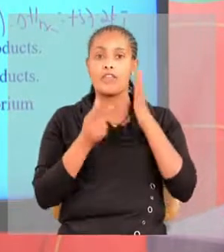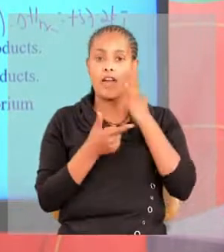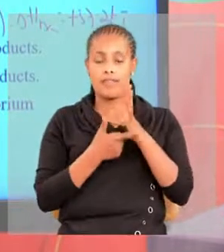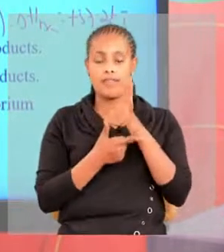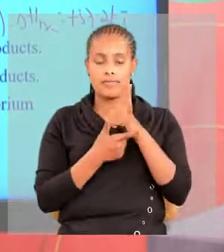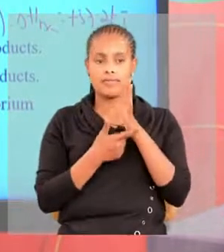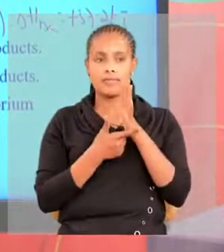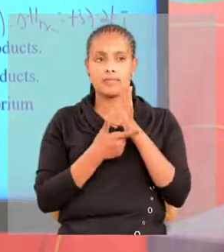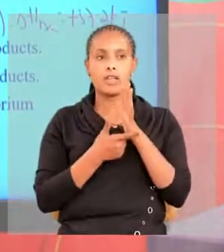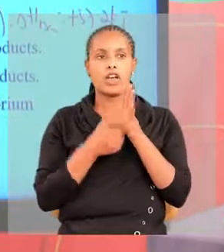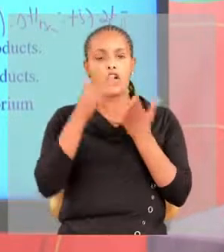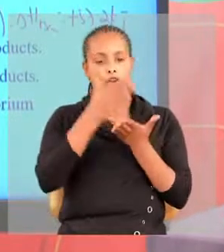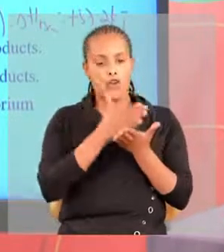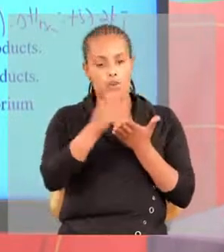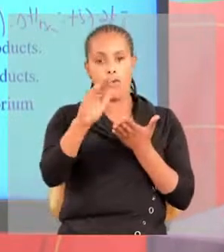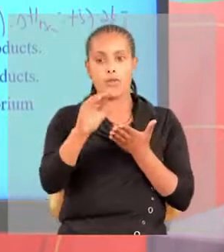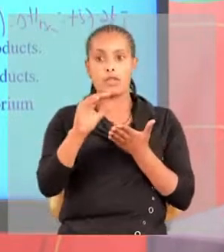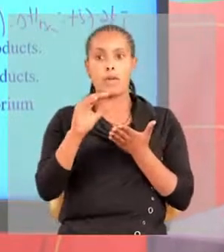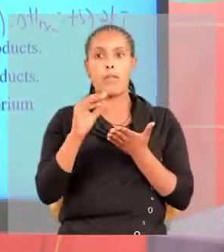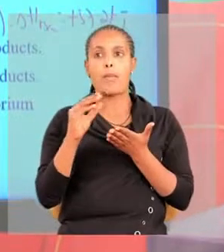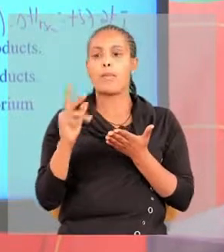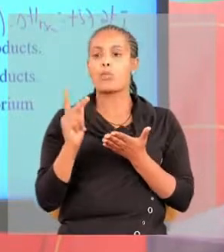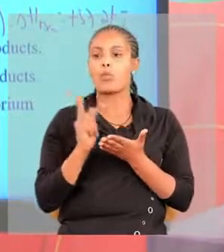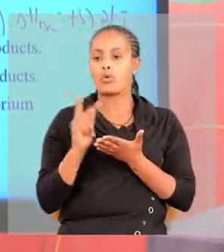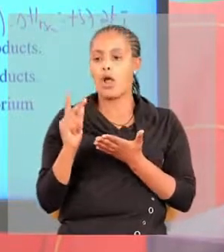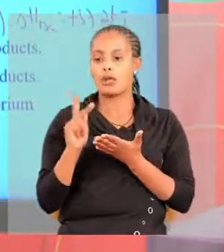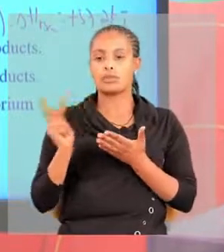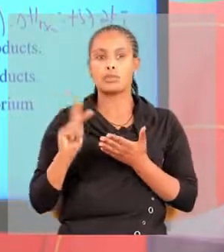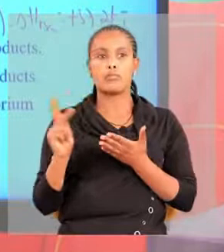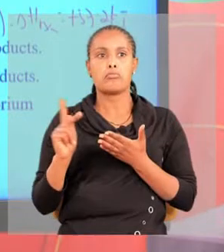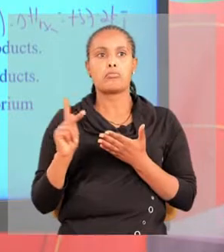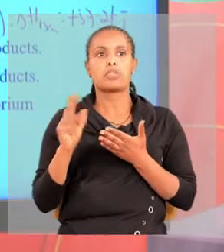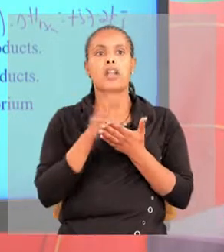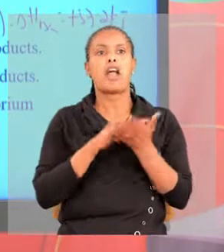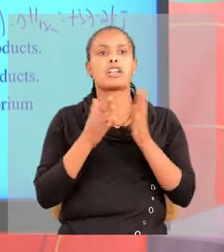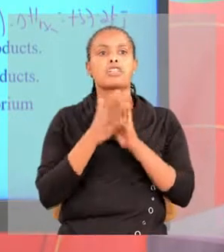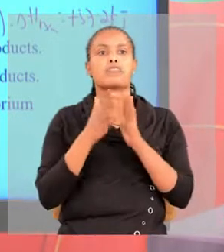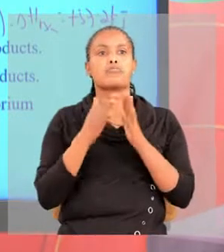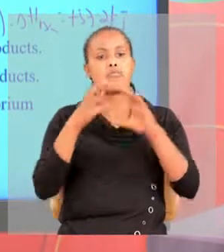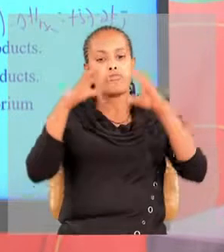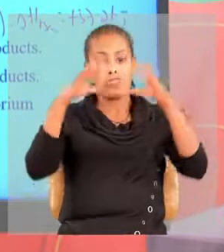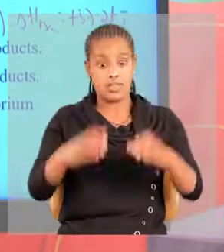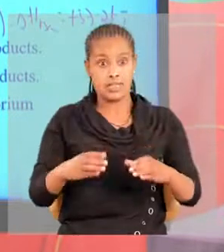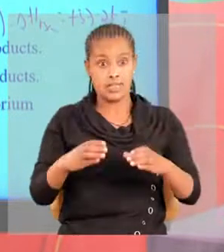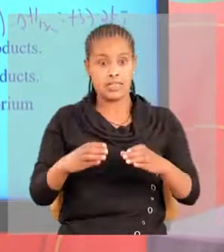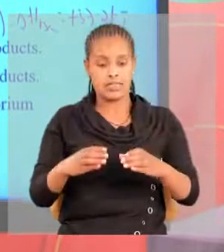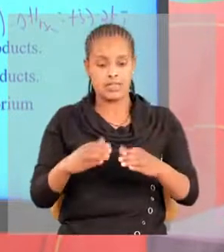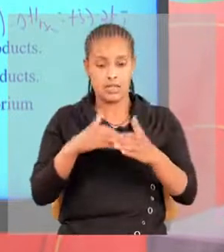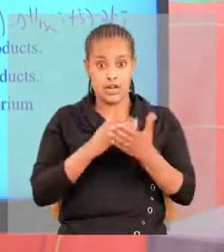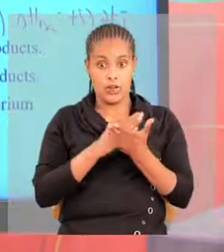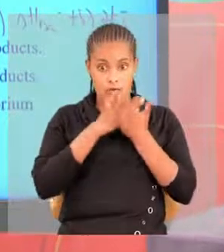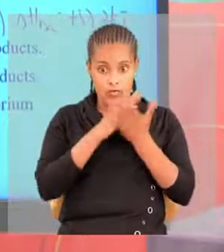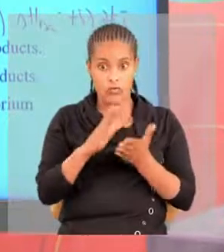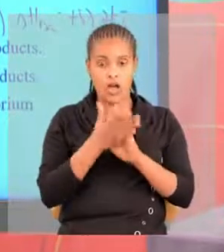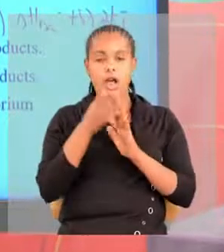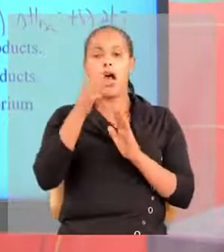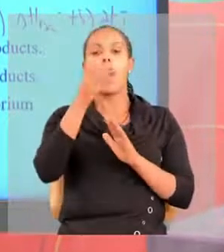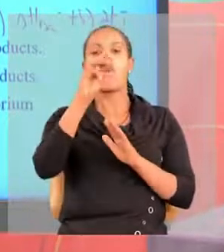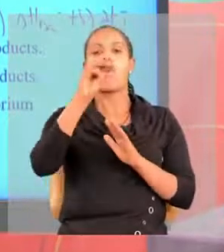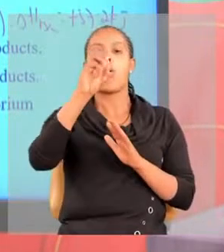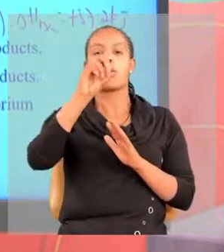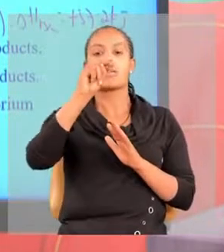5, removing the product from the reaction vessel. If you remove